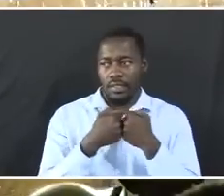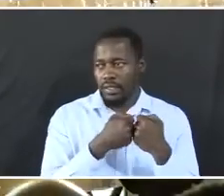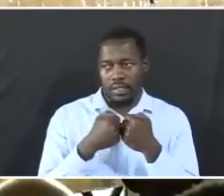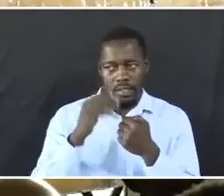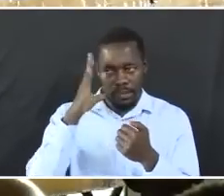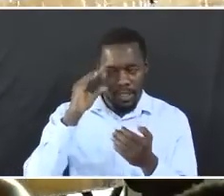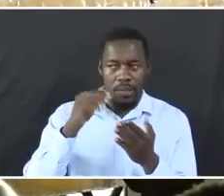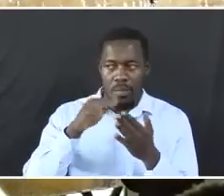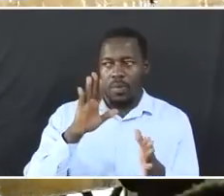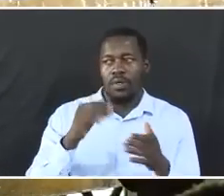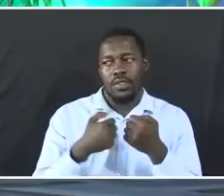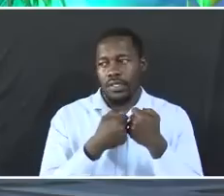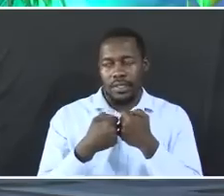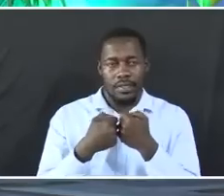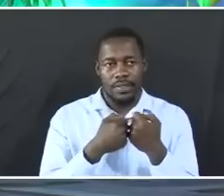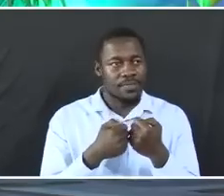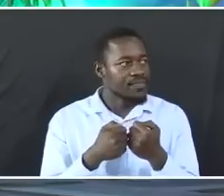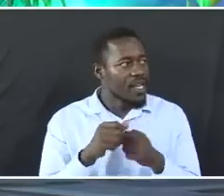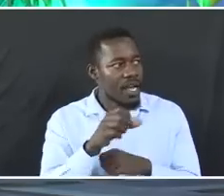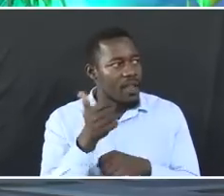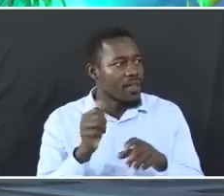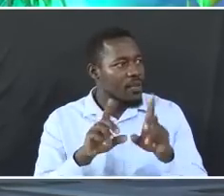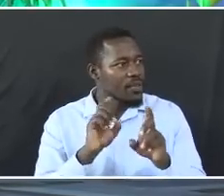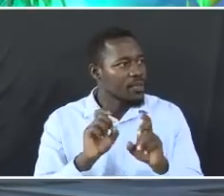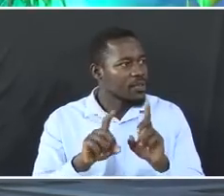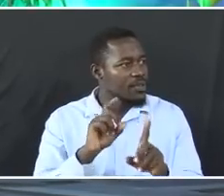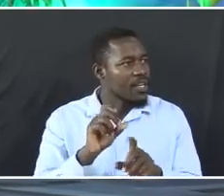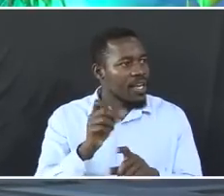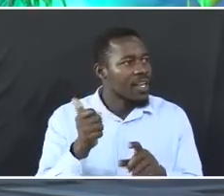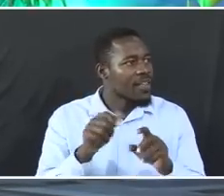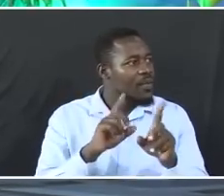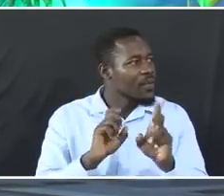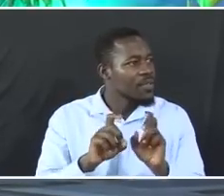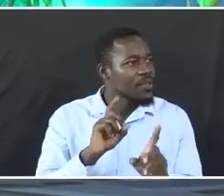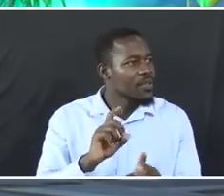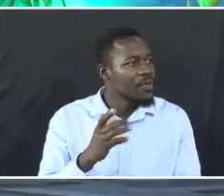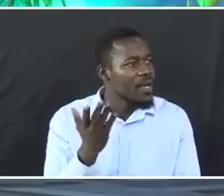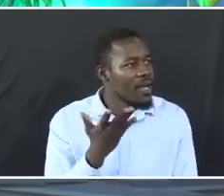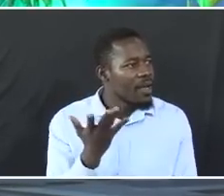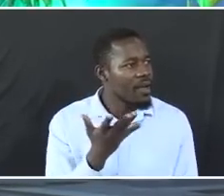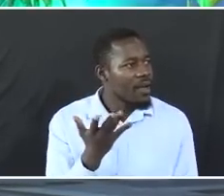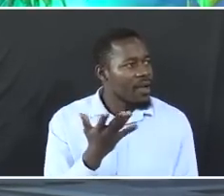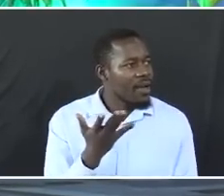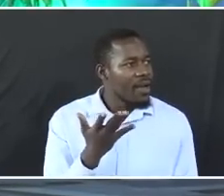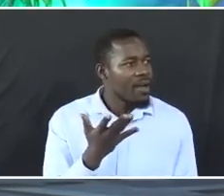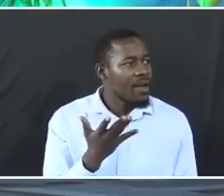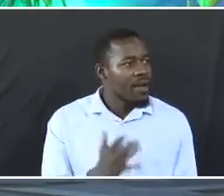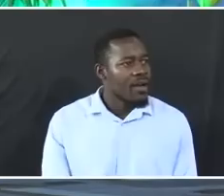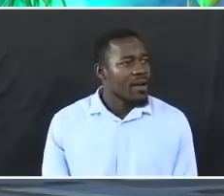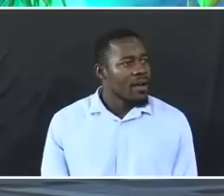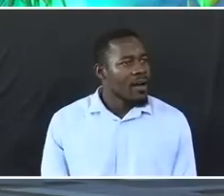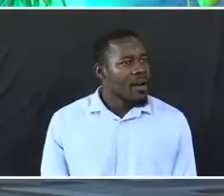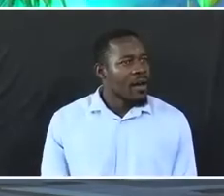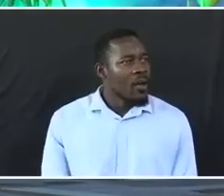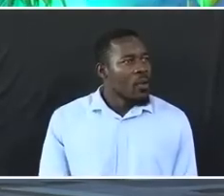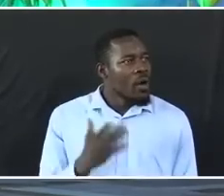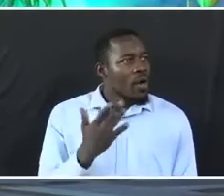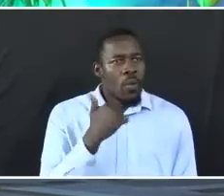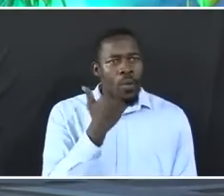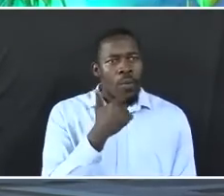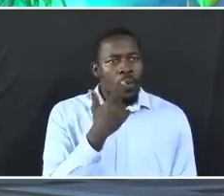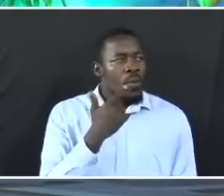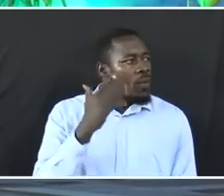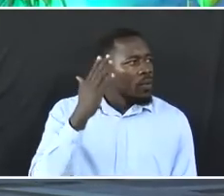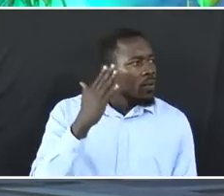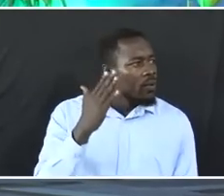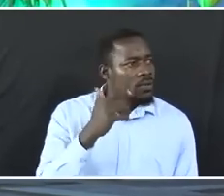It was here. My name is Joram. Hi. Who's that? Is that a girl? Who's that? It's coming from her. No. Hello. God